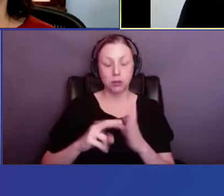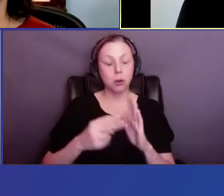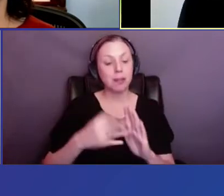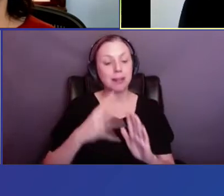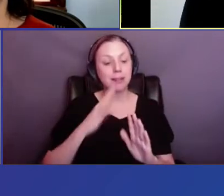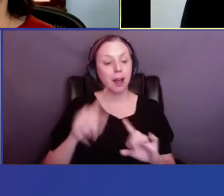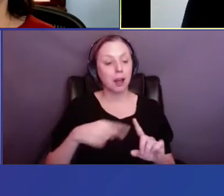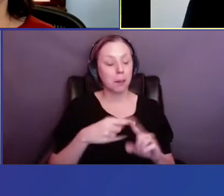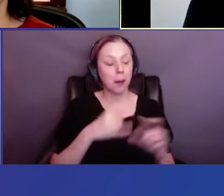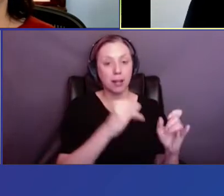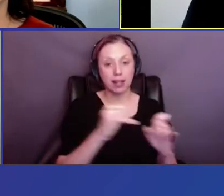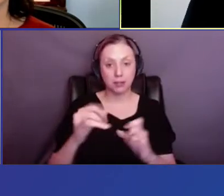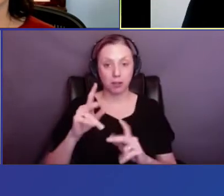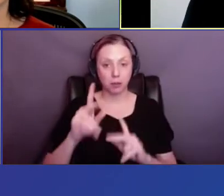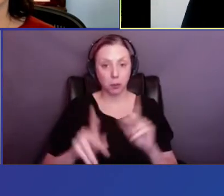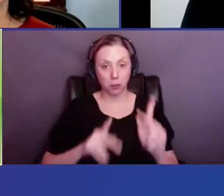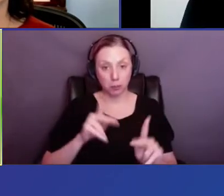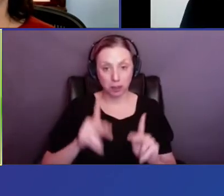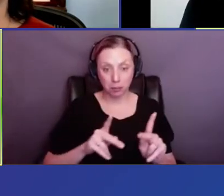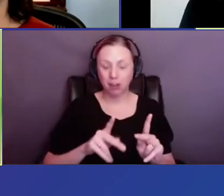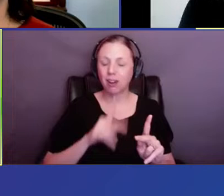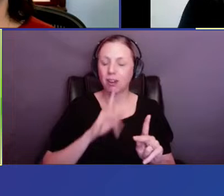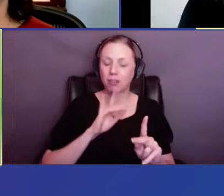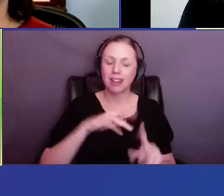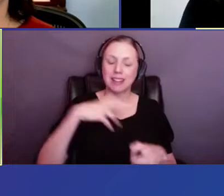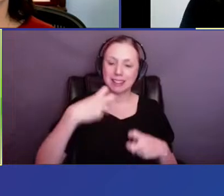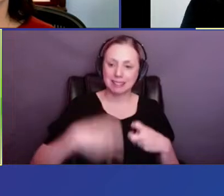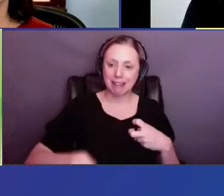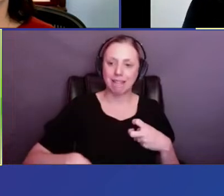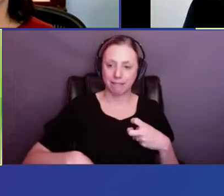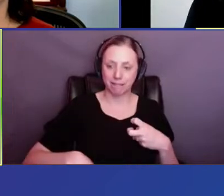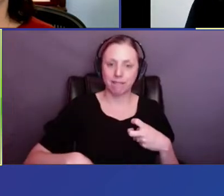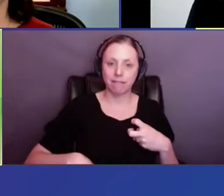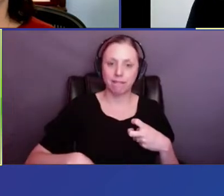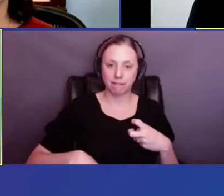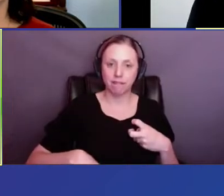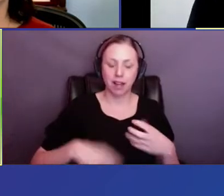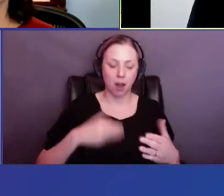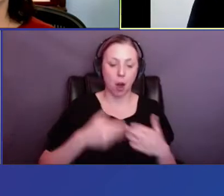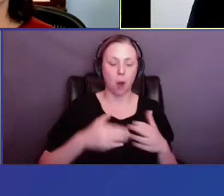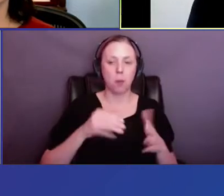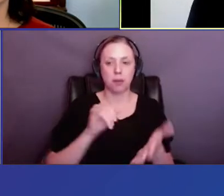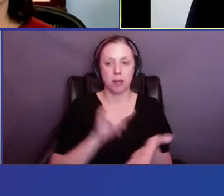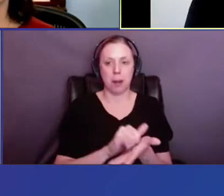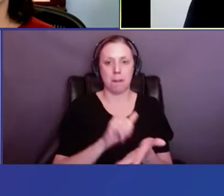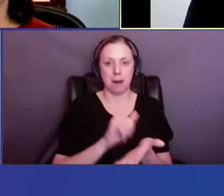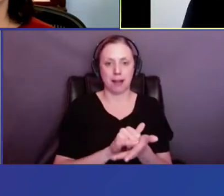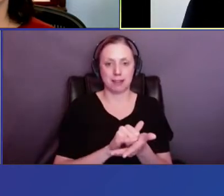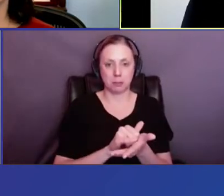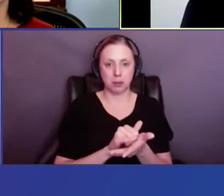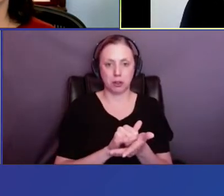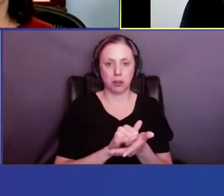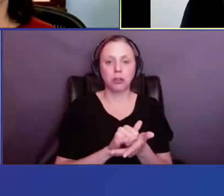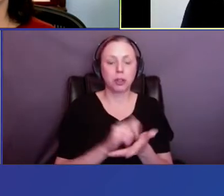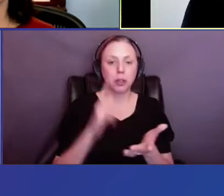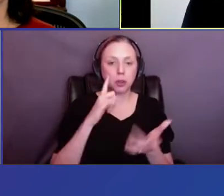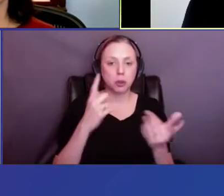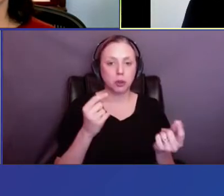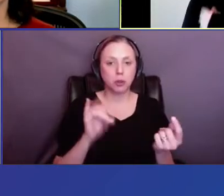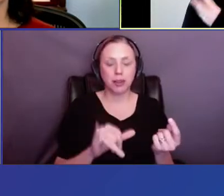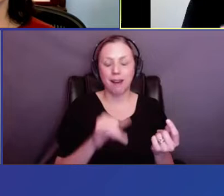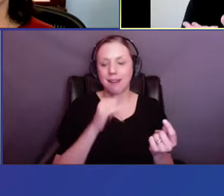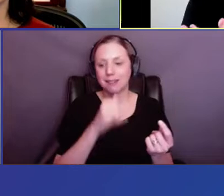individuals, it's difficult to do. It's almost impossible to do non-means